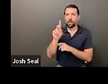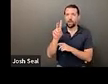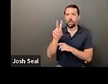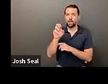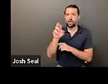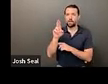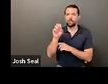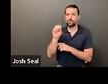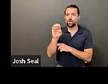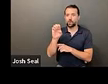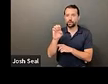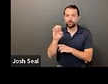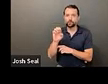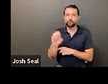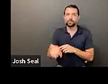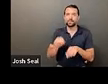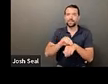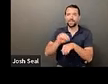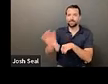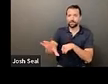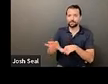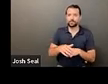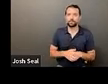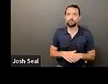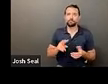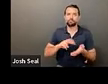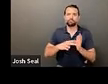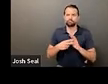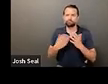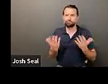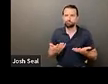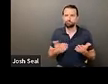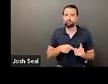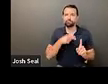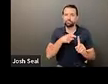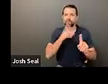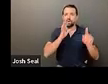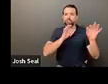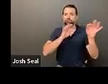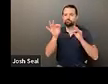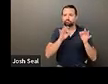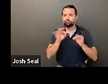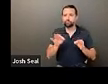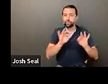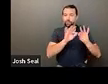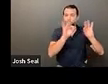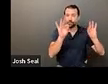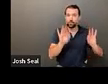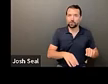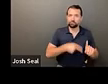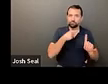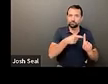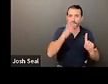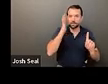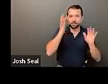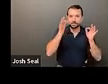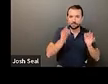the directions. So the use of the form is limited to determination of eligibility for special ed